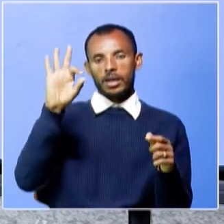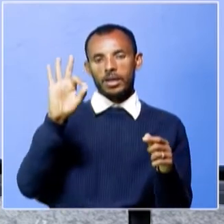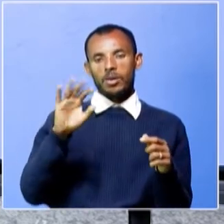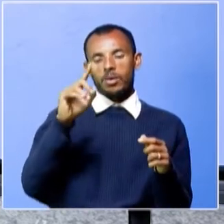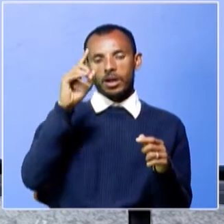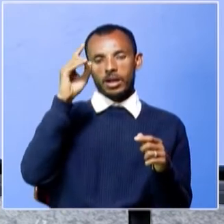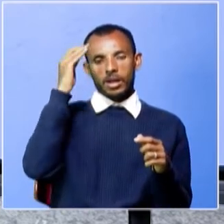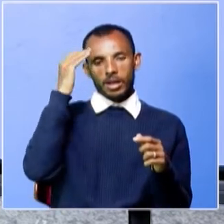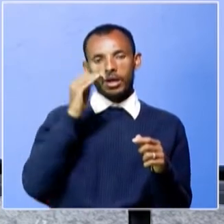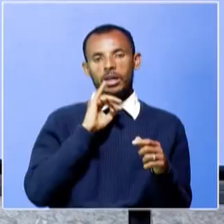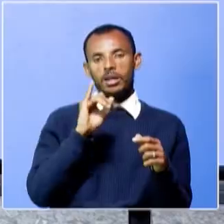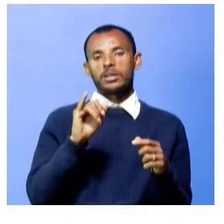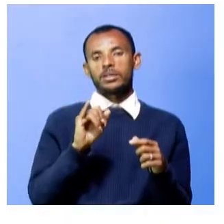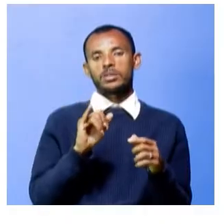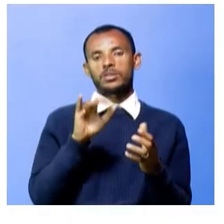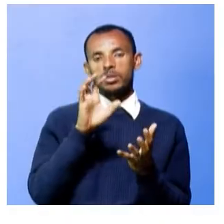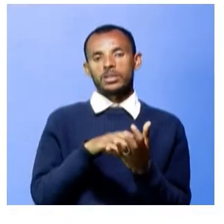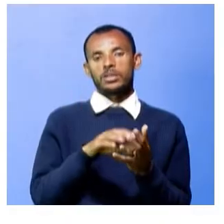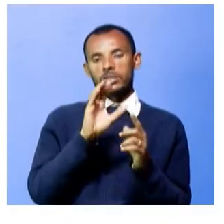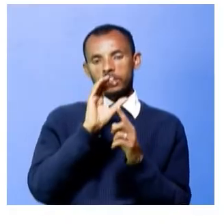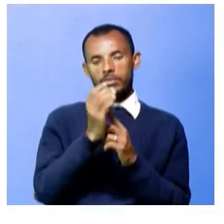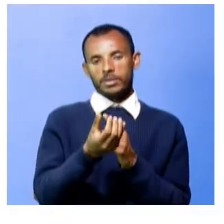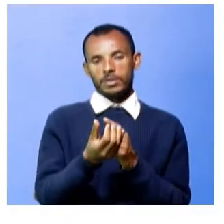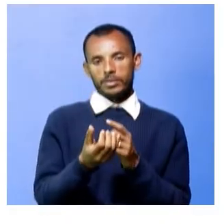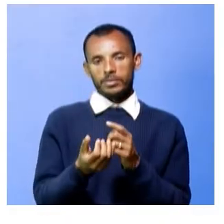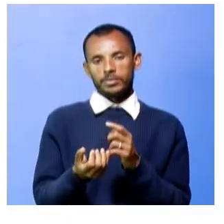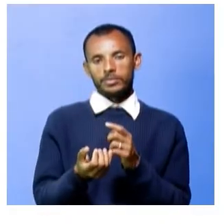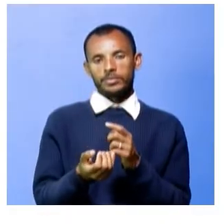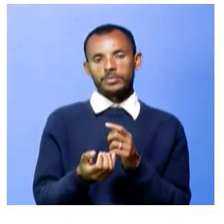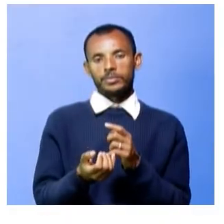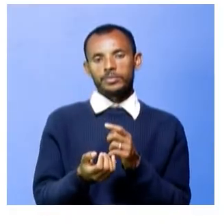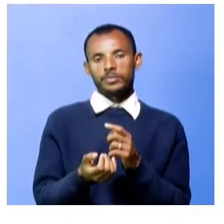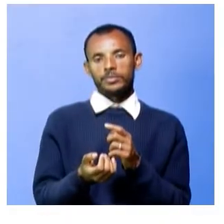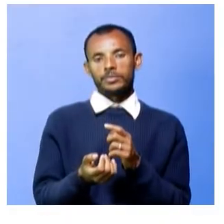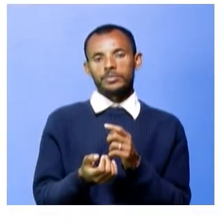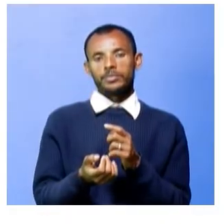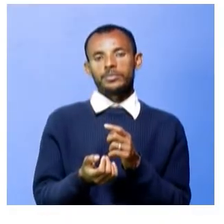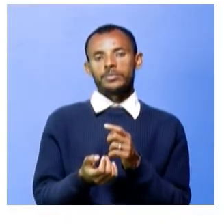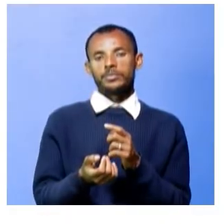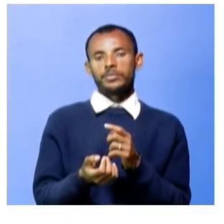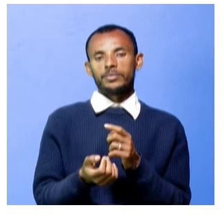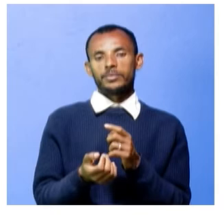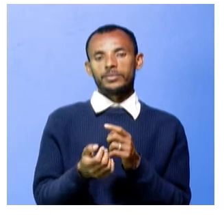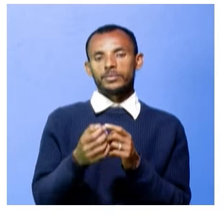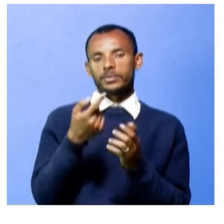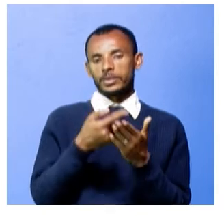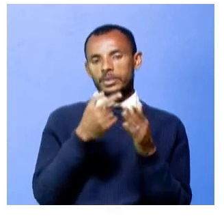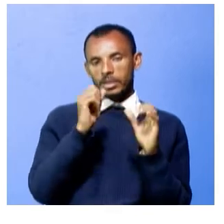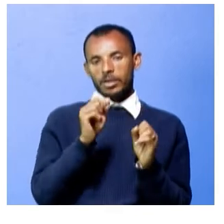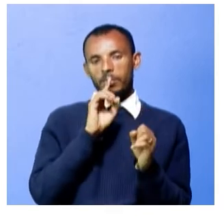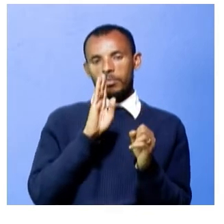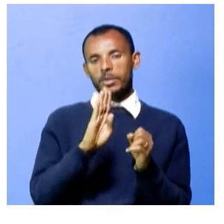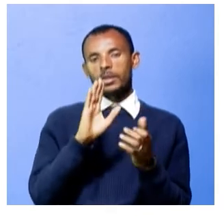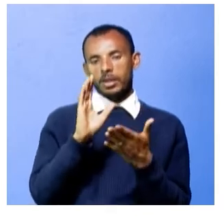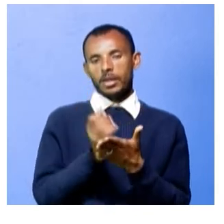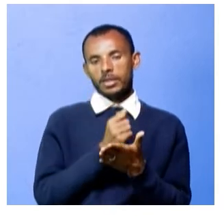one head contains the event. Okay, here in this case, at least one head. This can be taken, this can